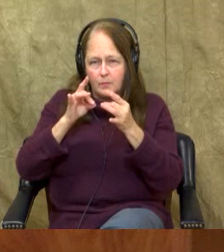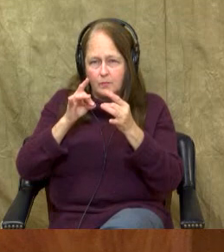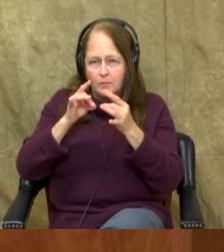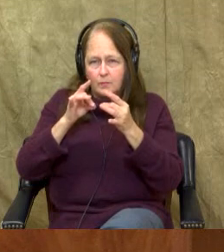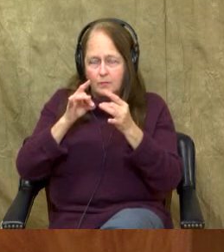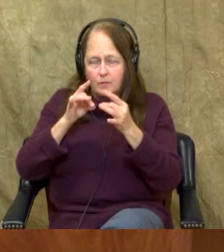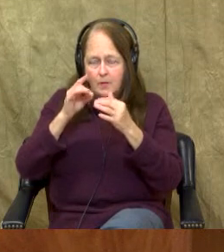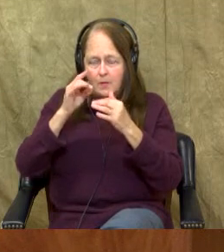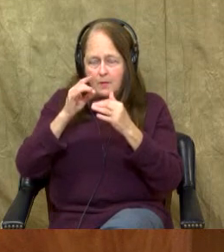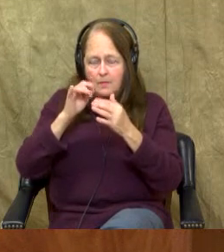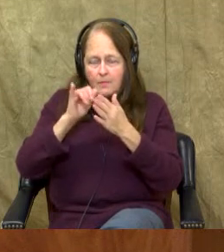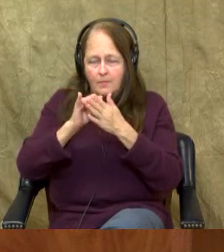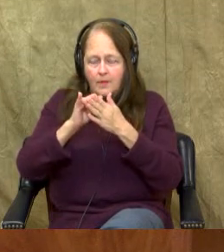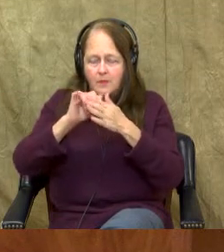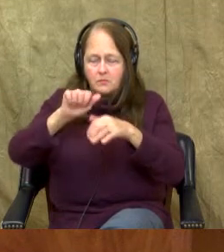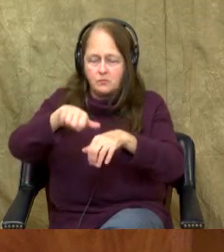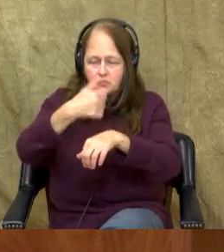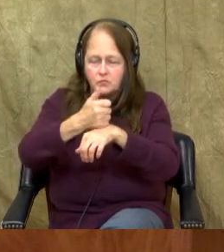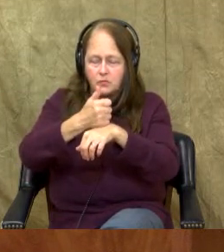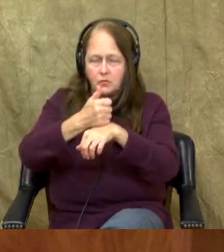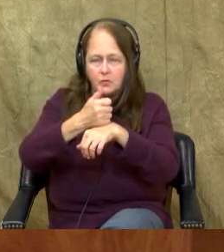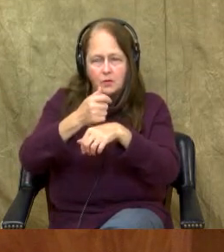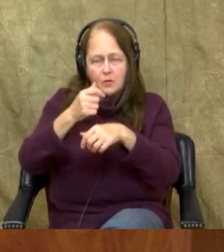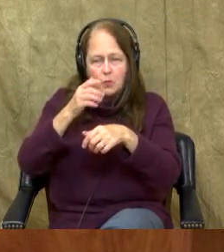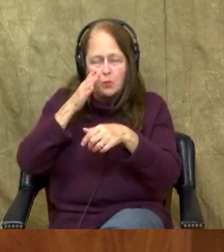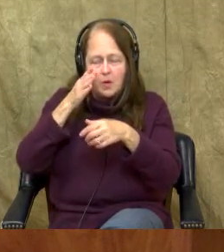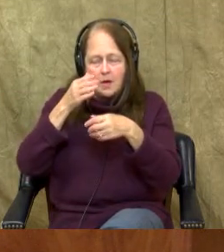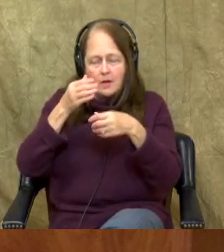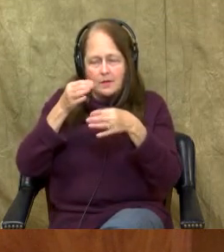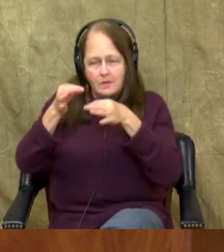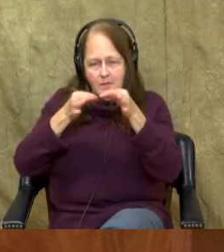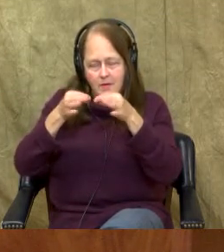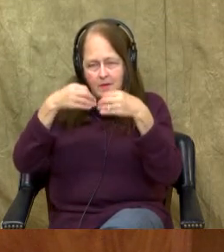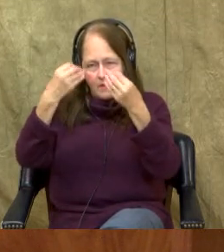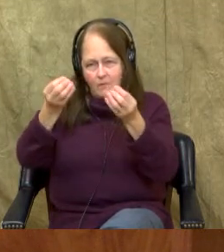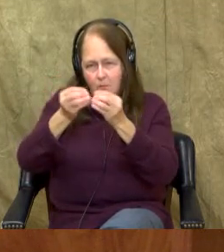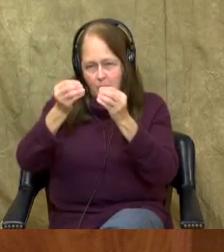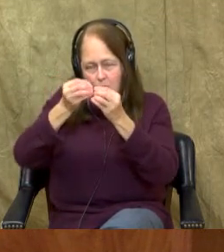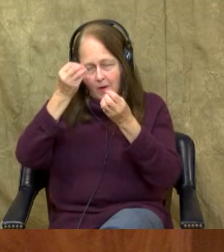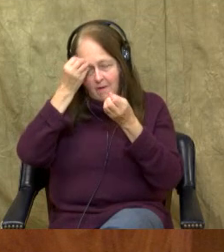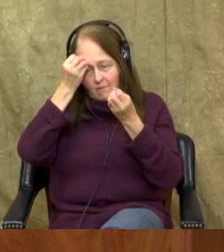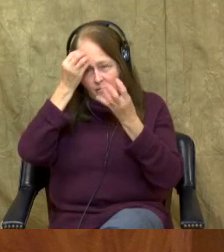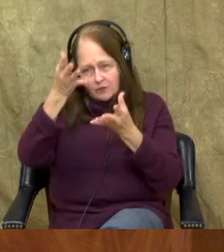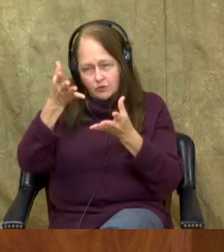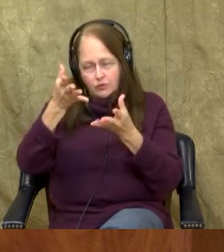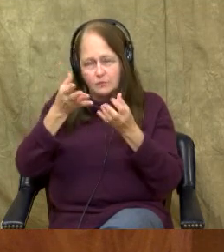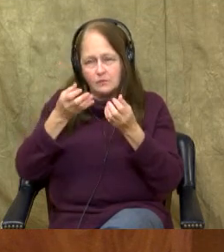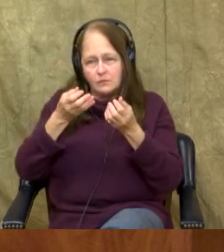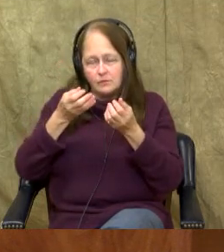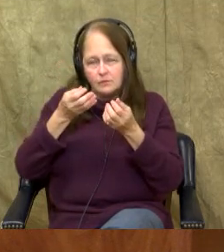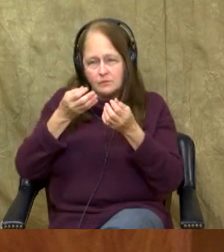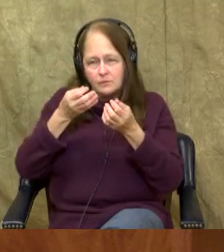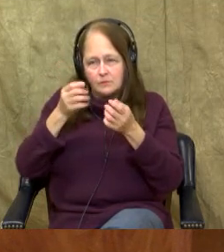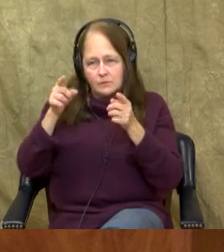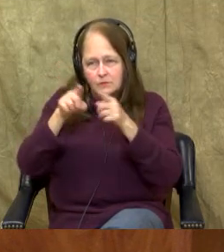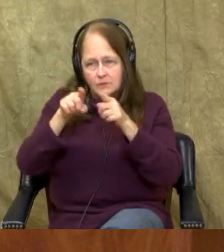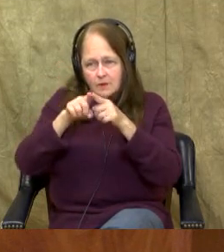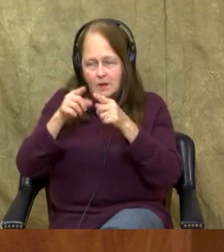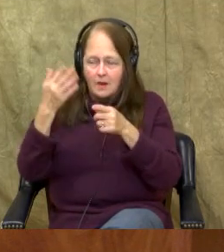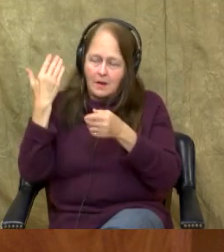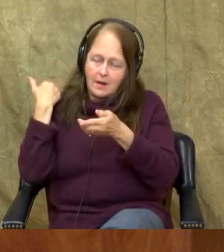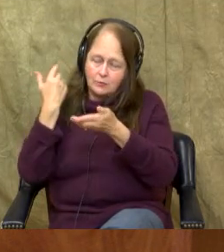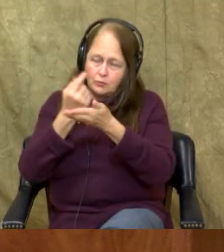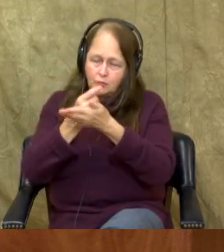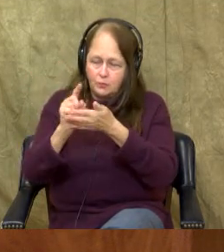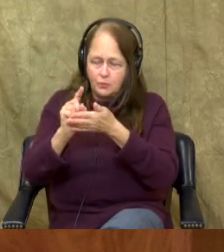stanza built on the previous stanza. So it was more information being added. Same as last week we